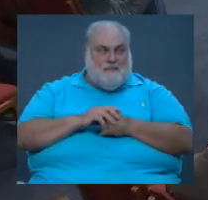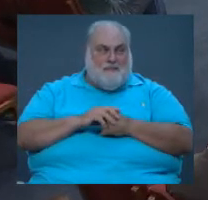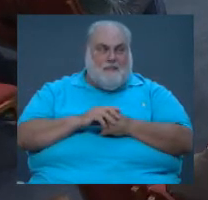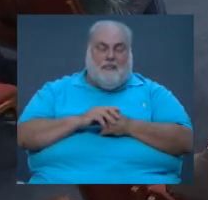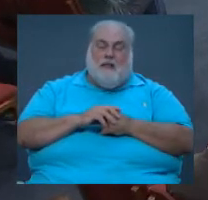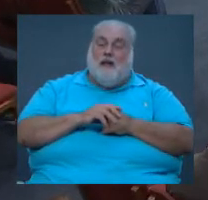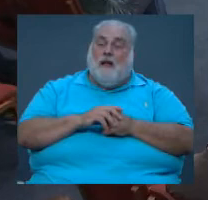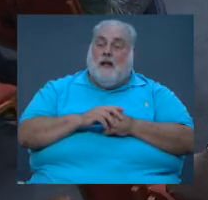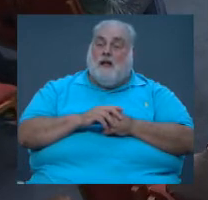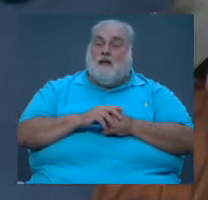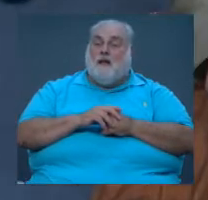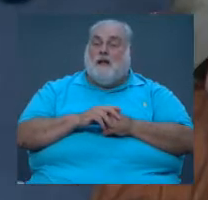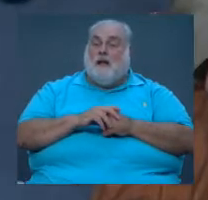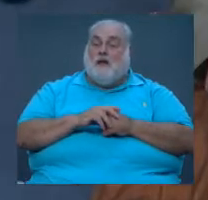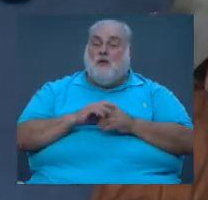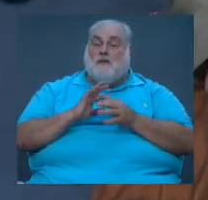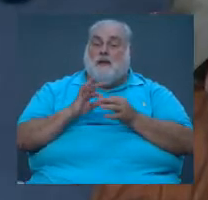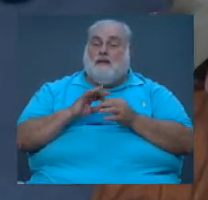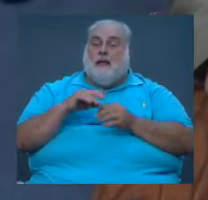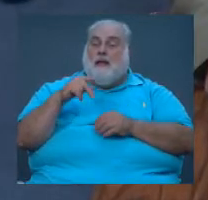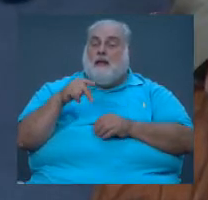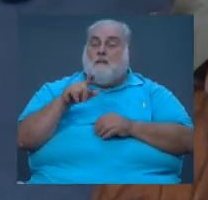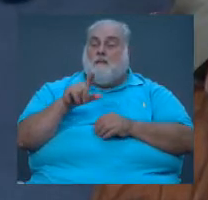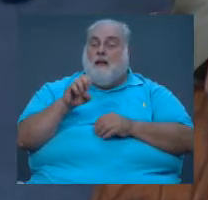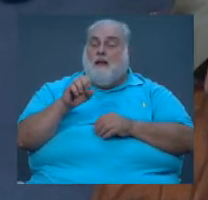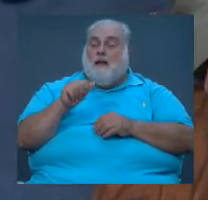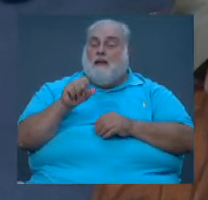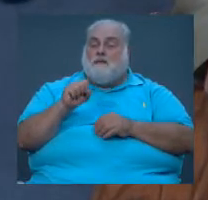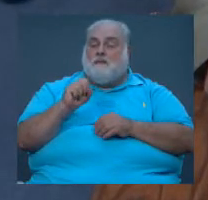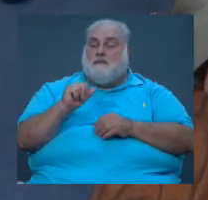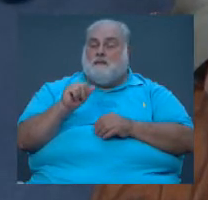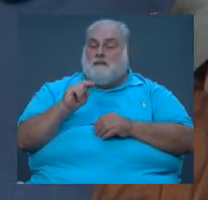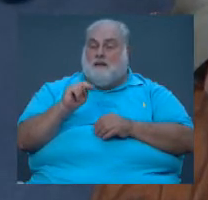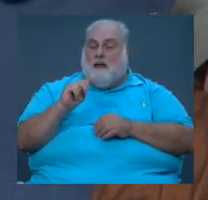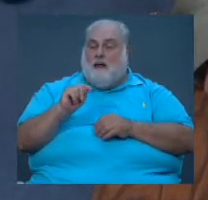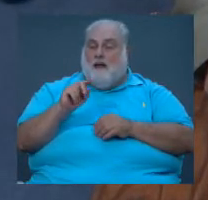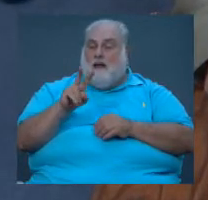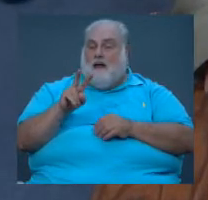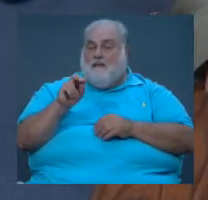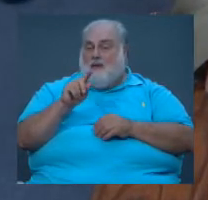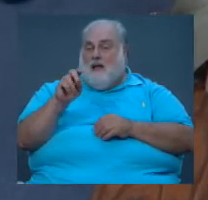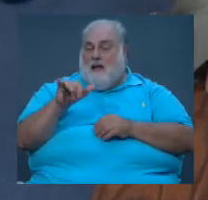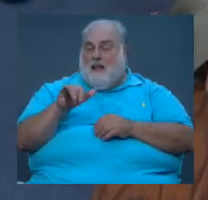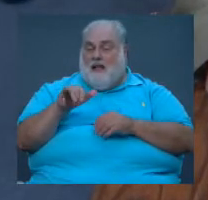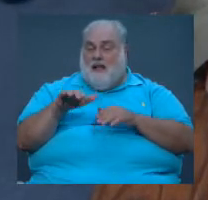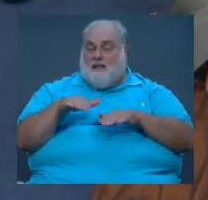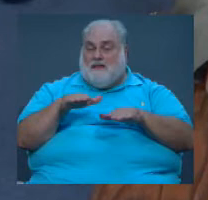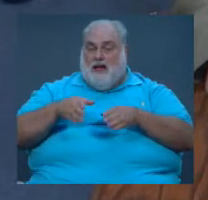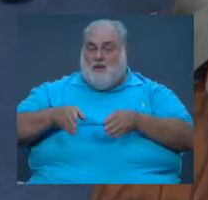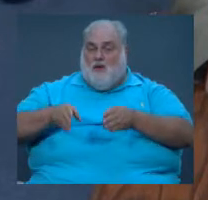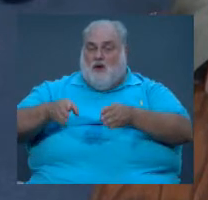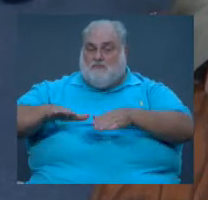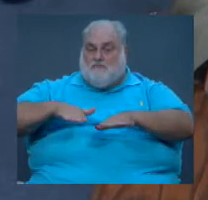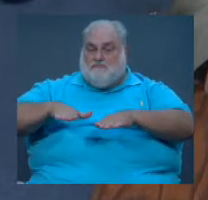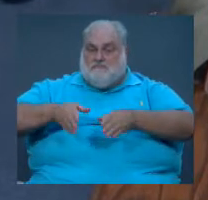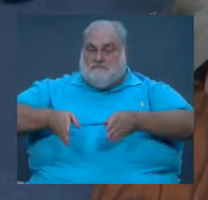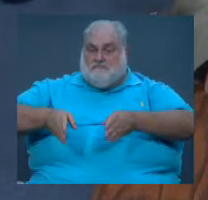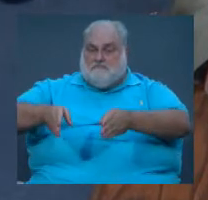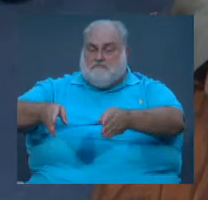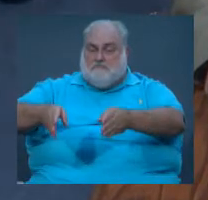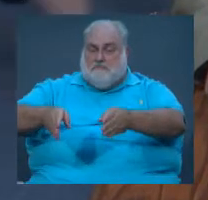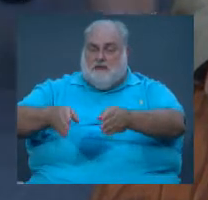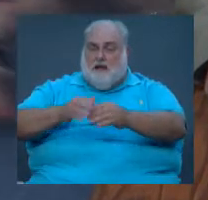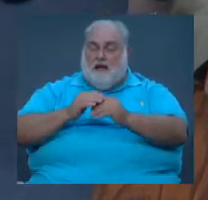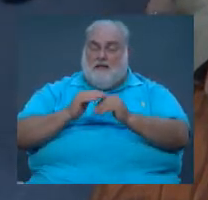Item number 4 is the Pleasant Valley Sidewalk Project, and this is the issue of the construction contract for that project. It's to build